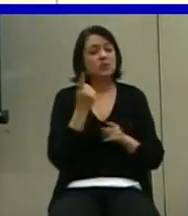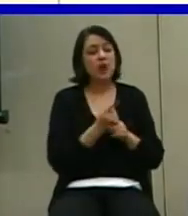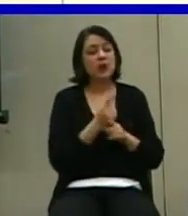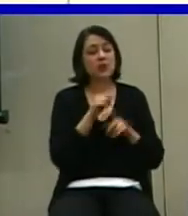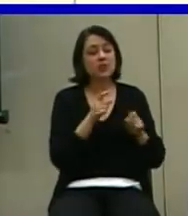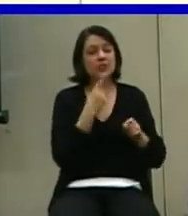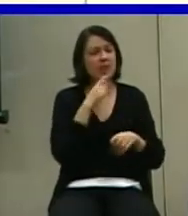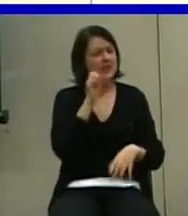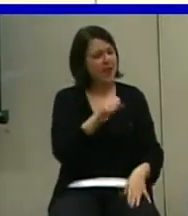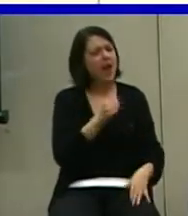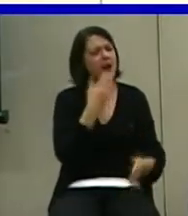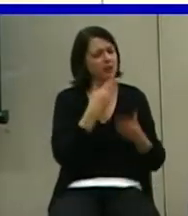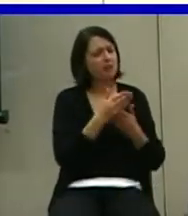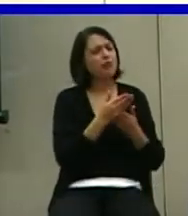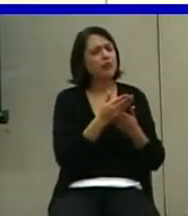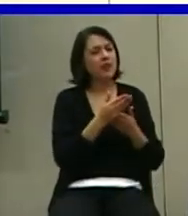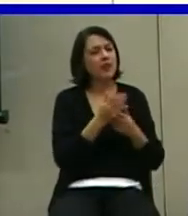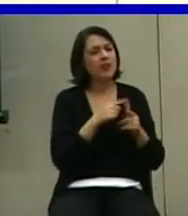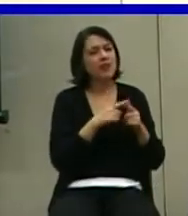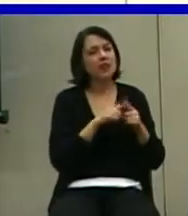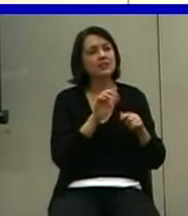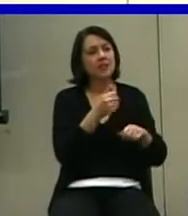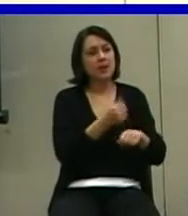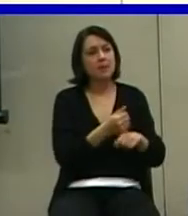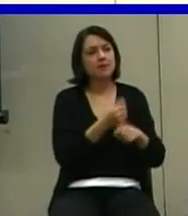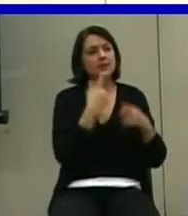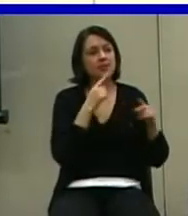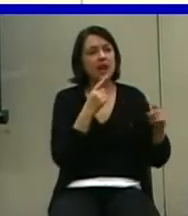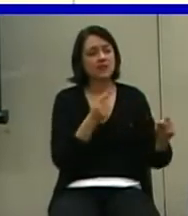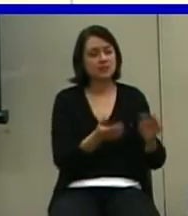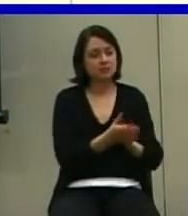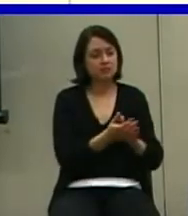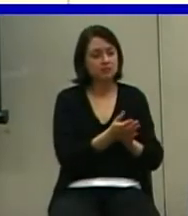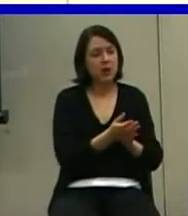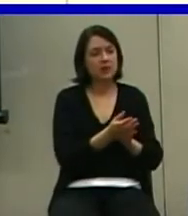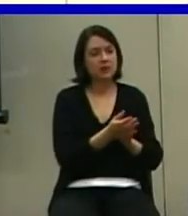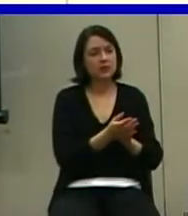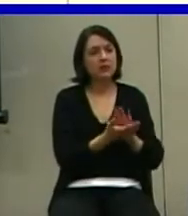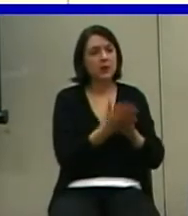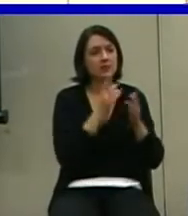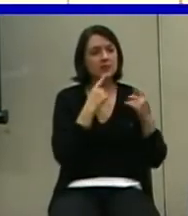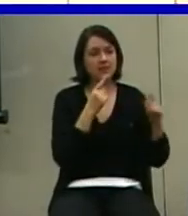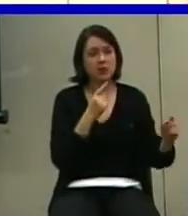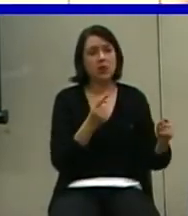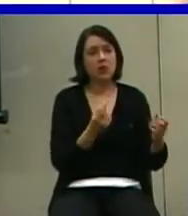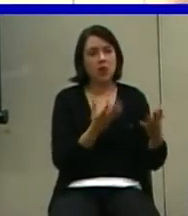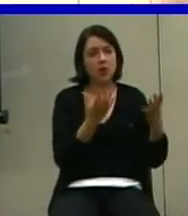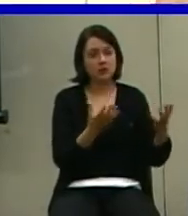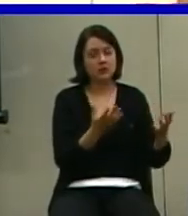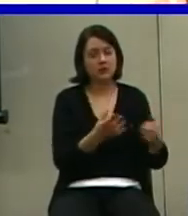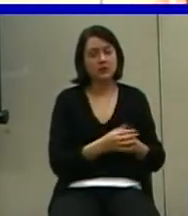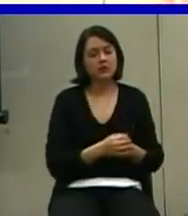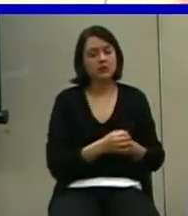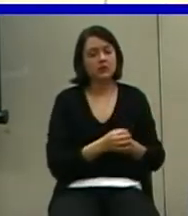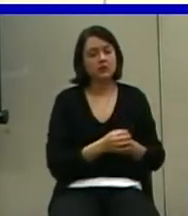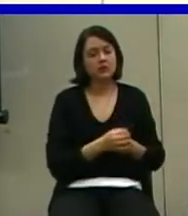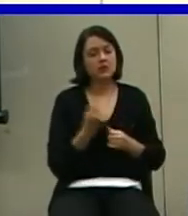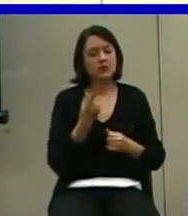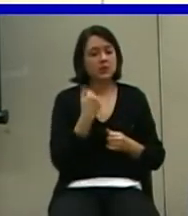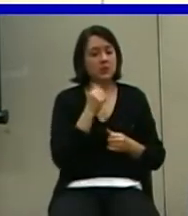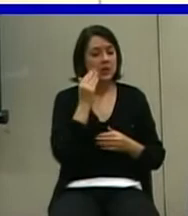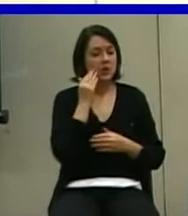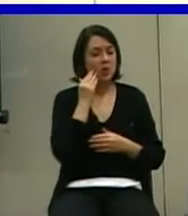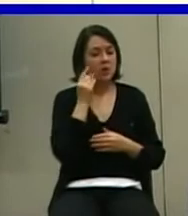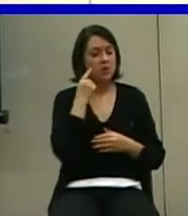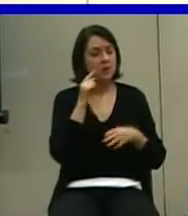great, what I'm doing is setting you up by giving you lots of chances to be successful. There is something we know of